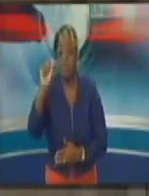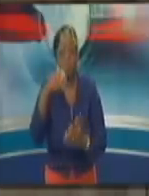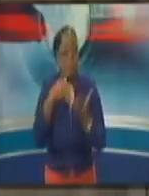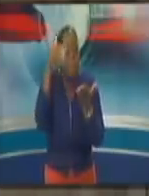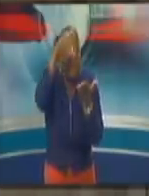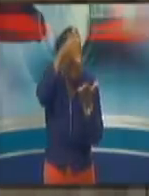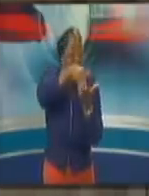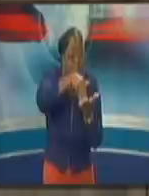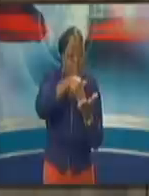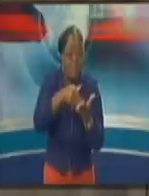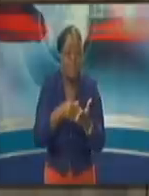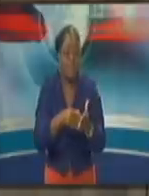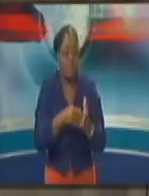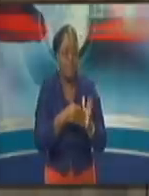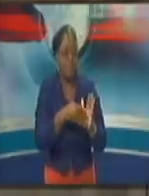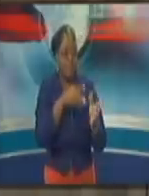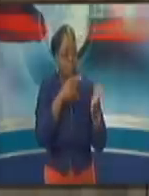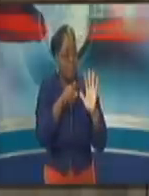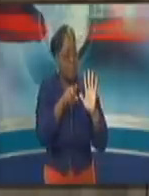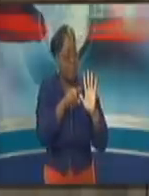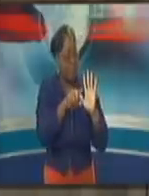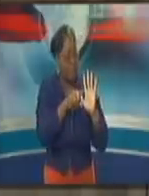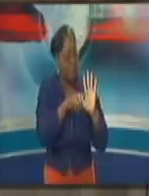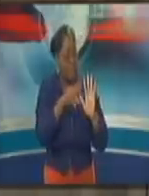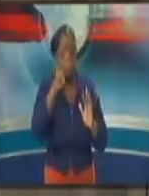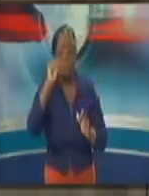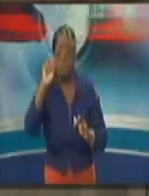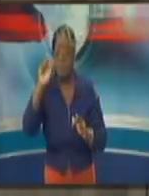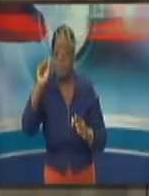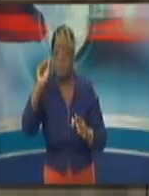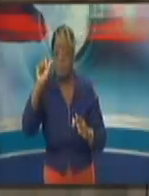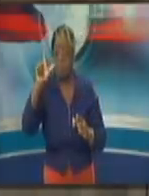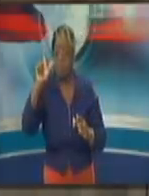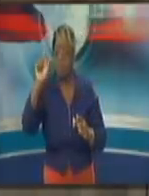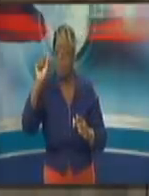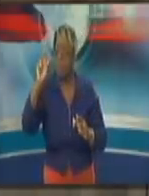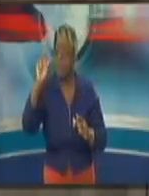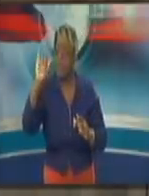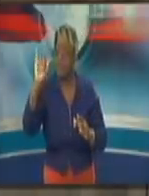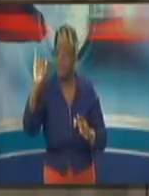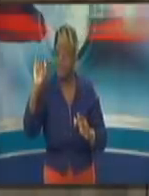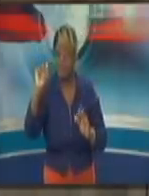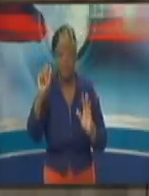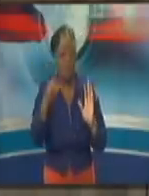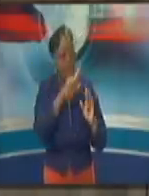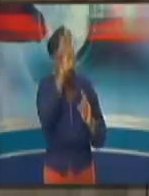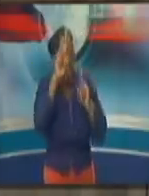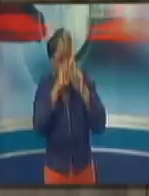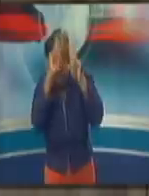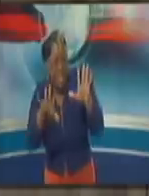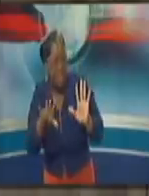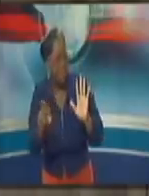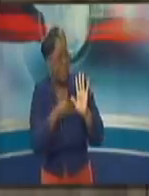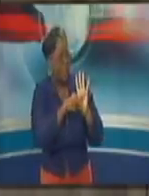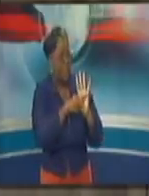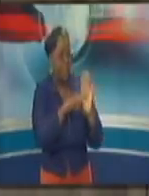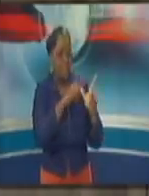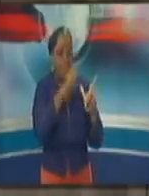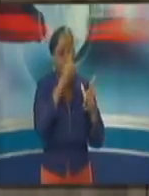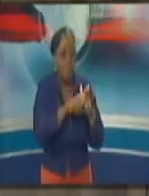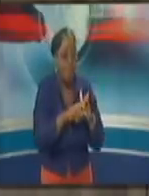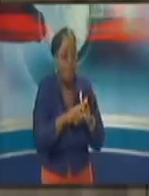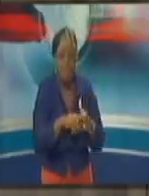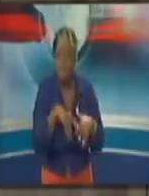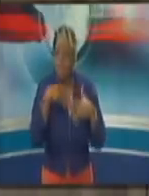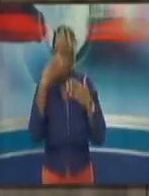for instance, you would have a negative test done for malaria today, and then maybe 2 months down the line, you have a positive without any further